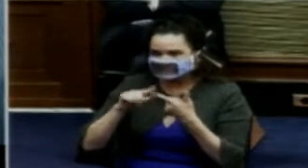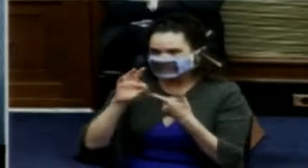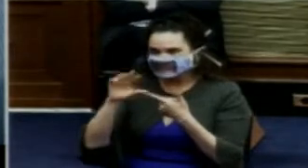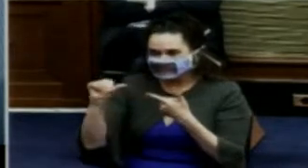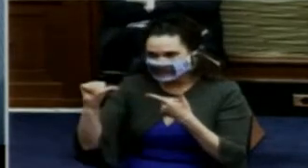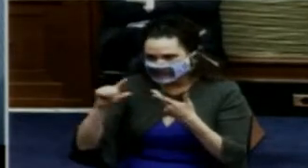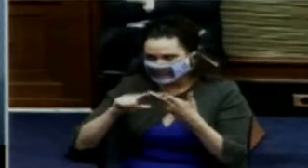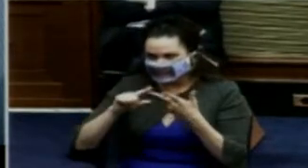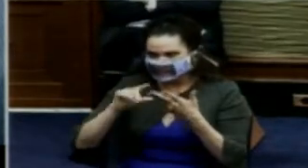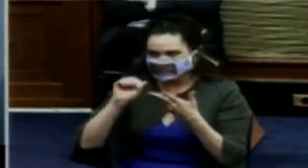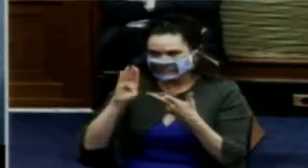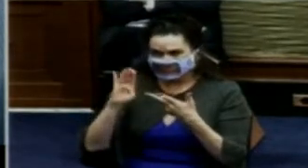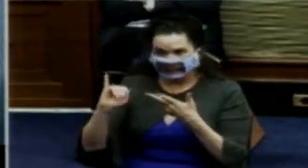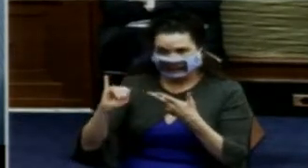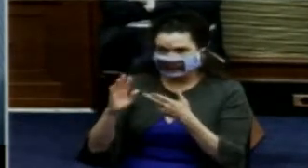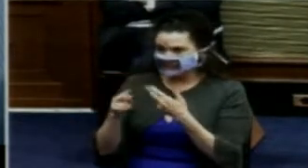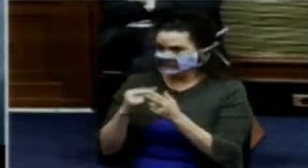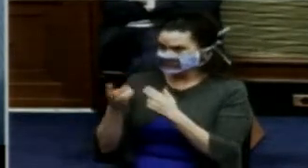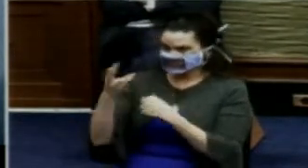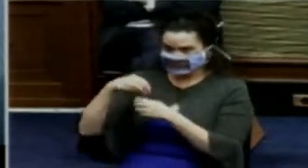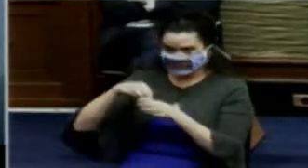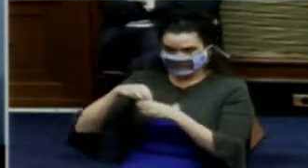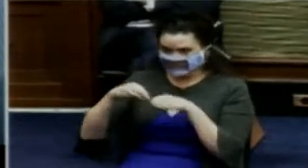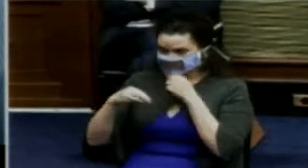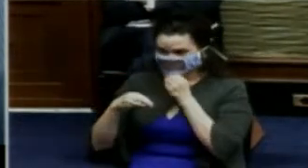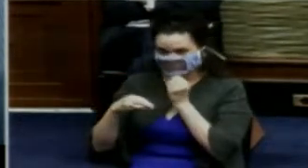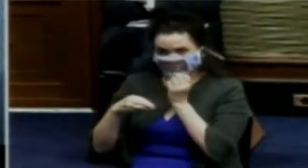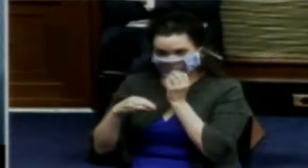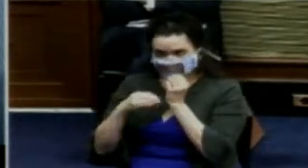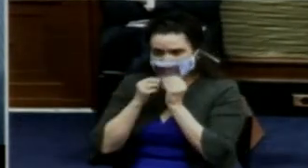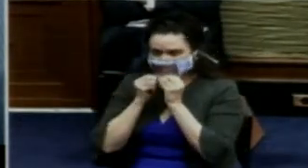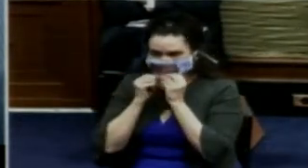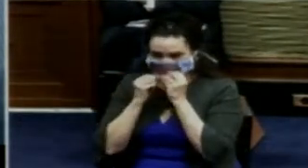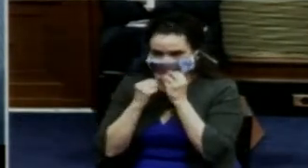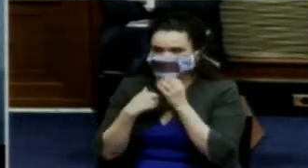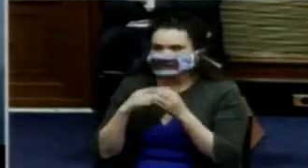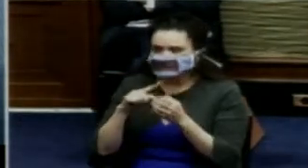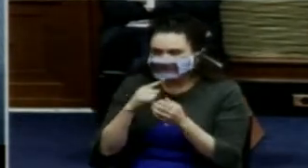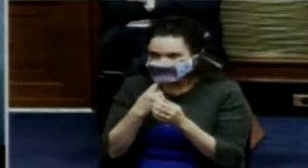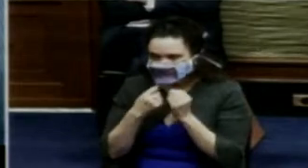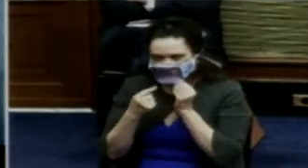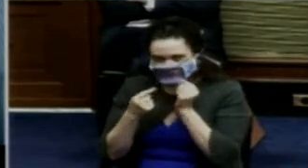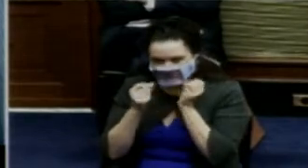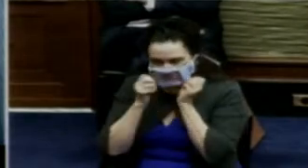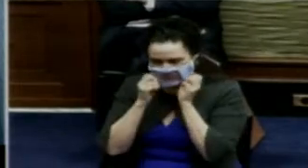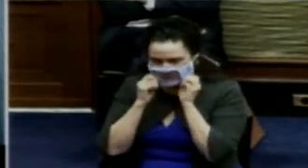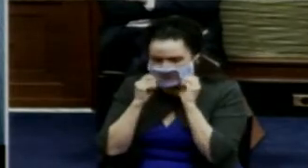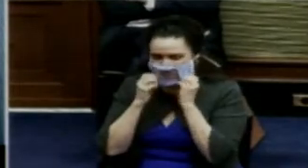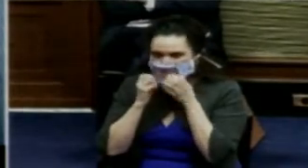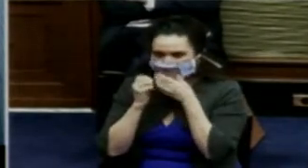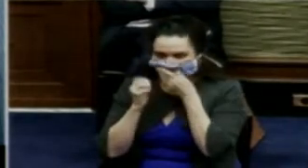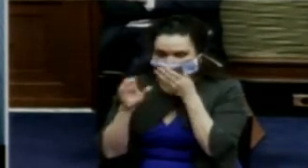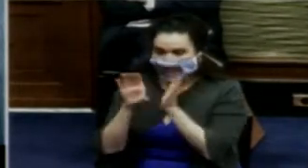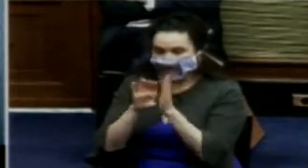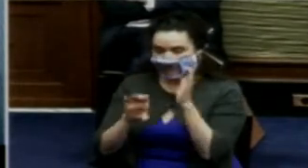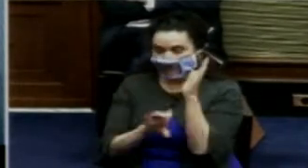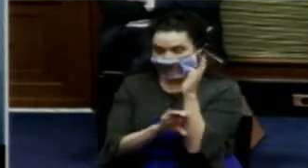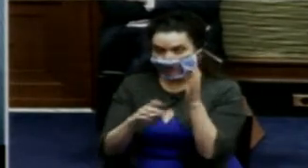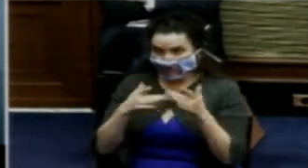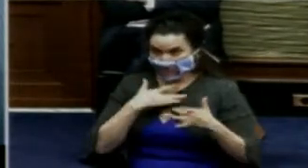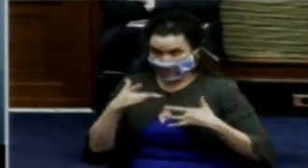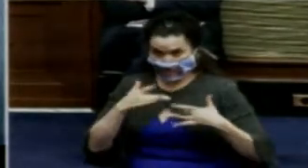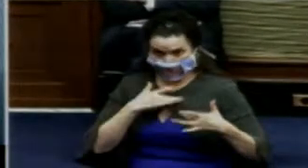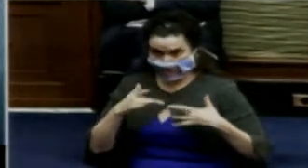more importantly, I have serious constitutional concerns about the push for DC statehood. And on that note, I must commend my